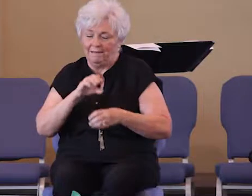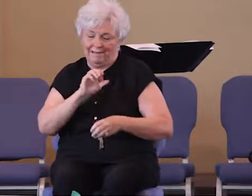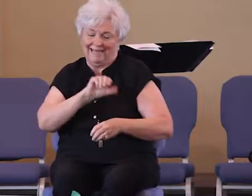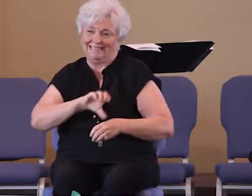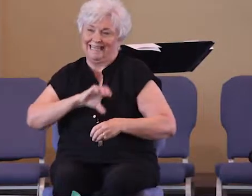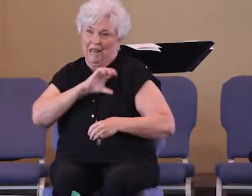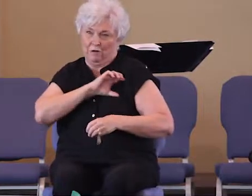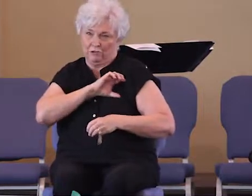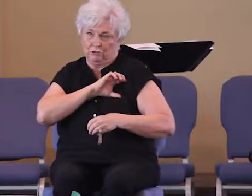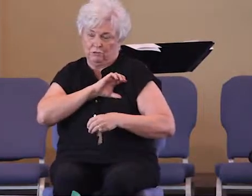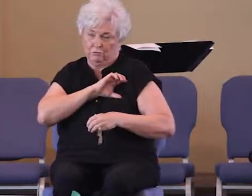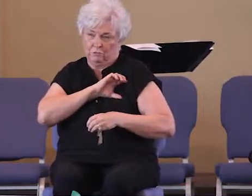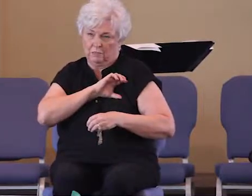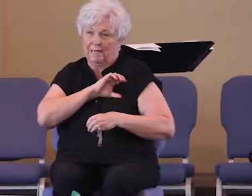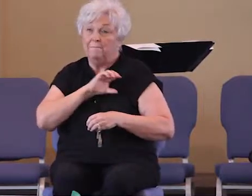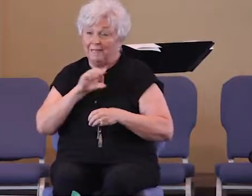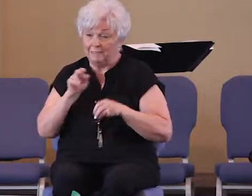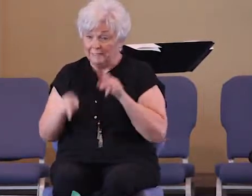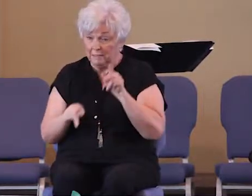the way of God.